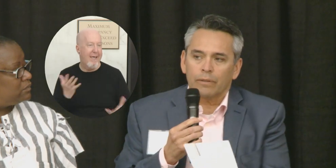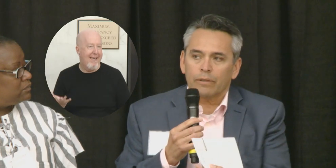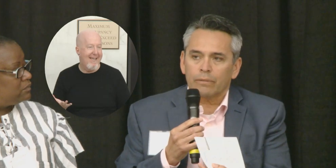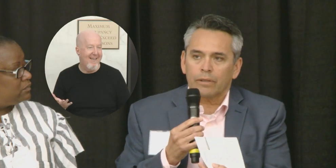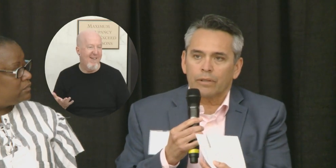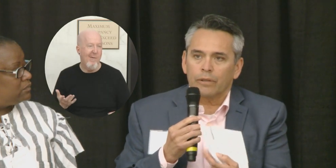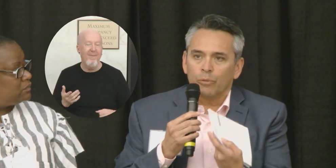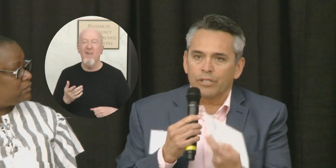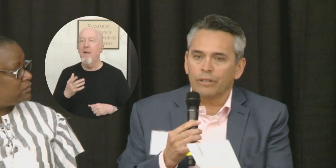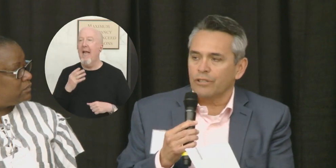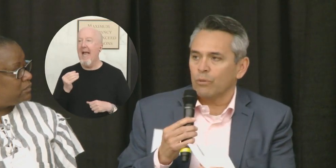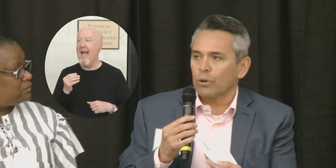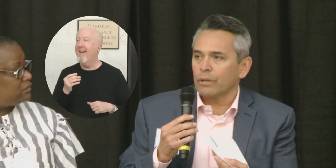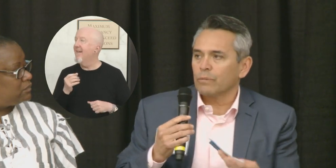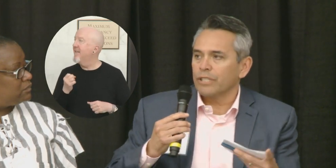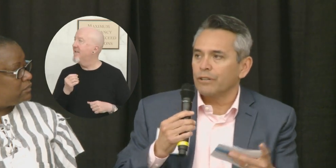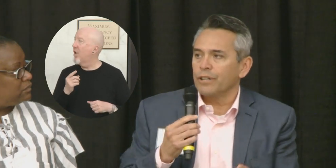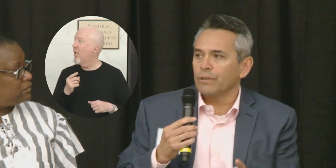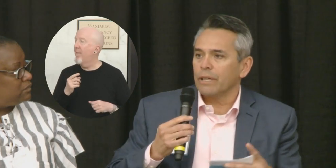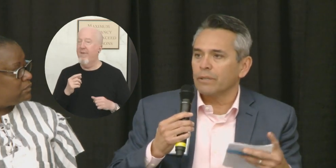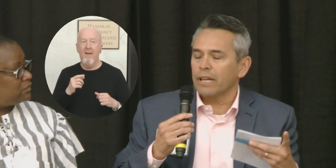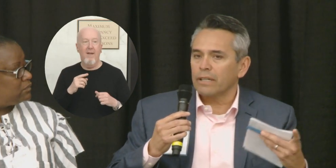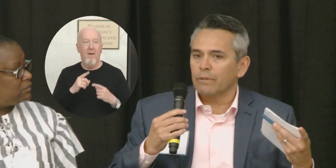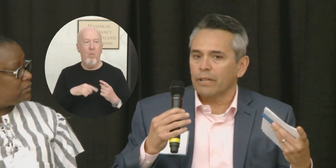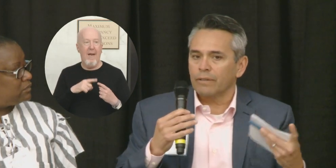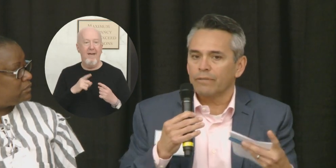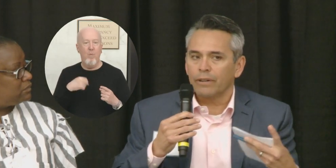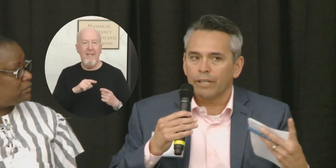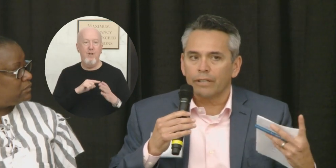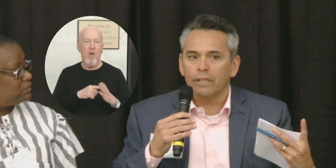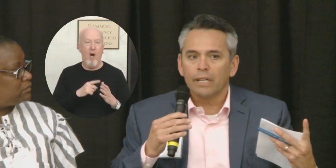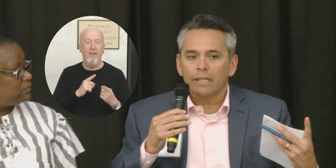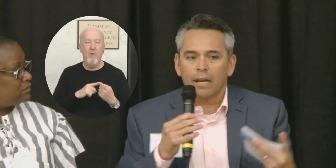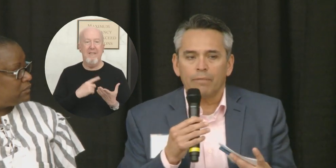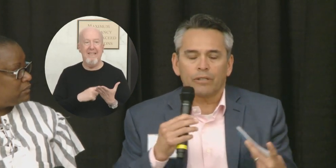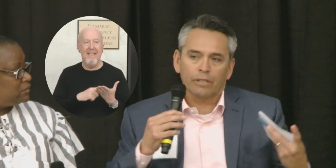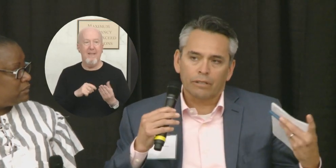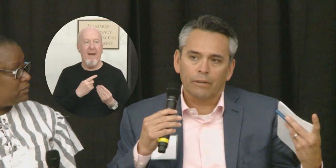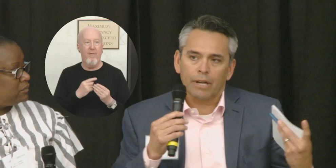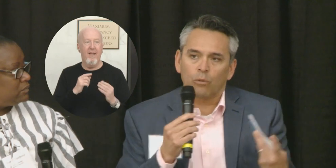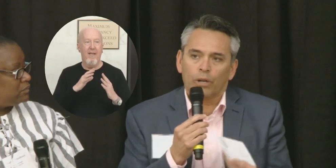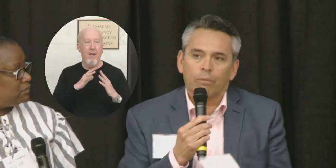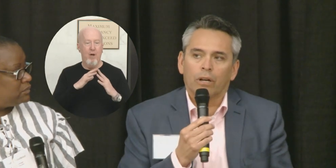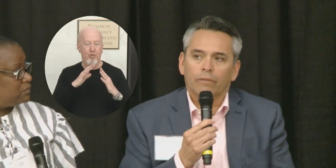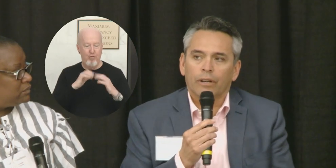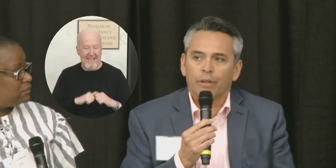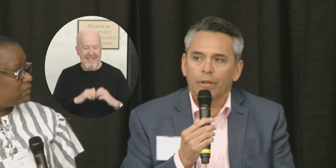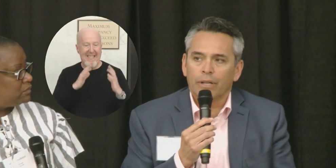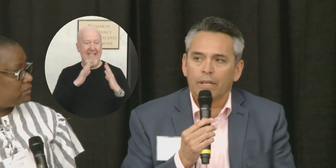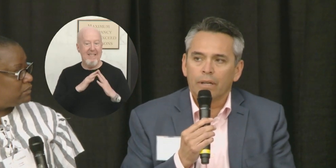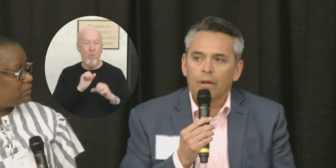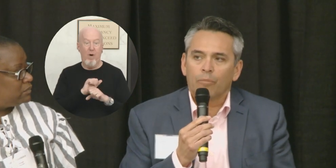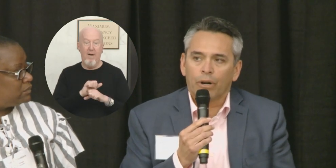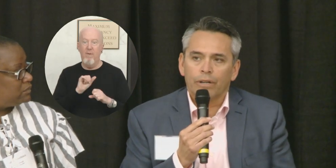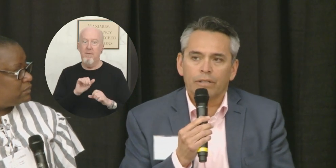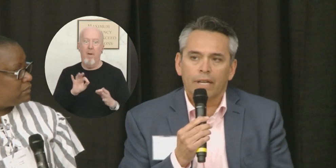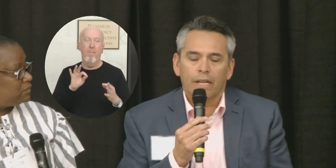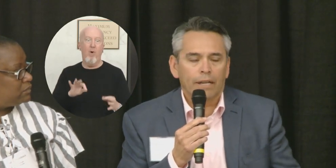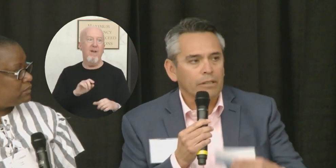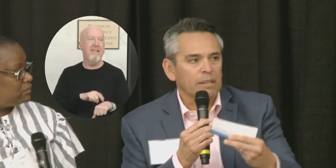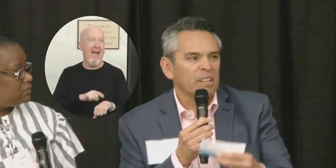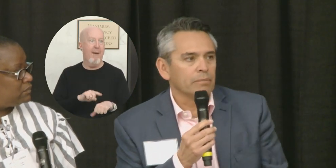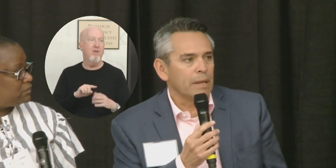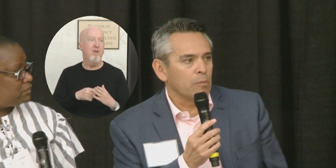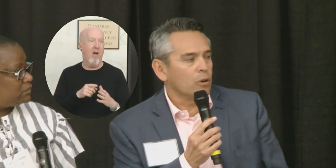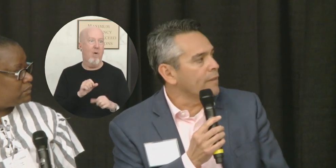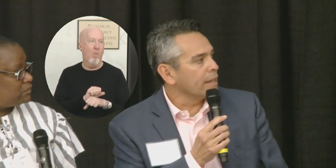as the resiliency work was introduced, it was like a very good timing to start kind of working with all of our community partners. And